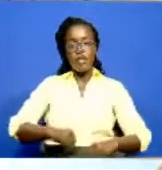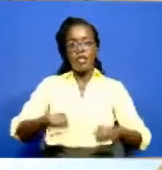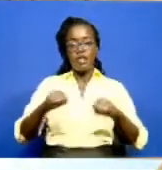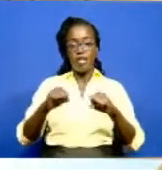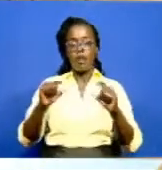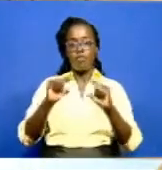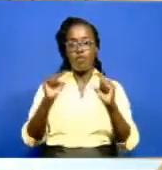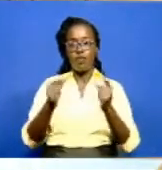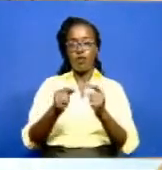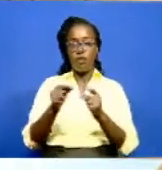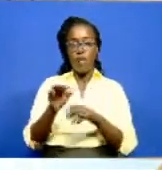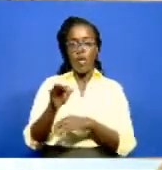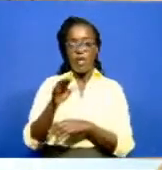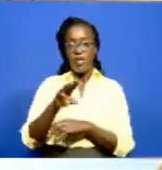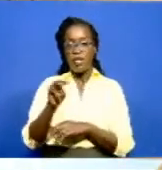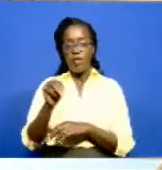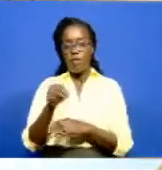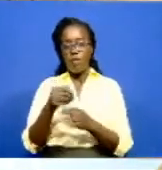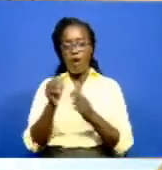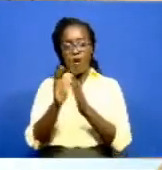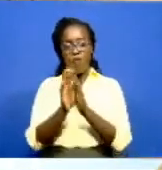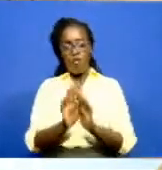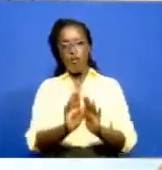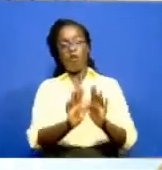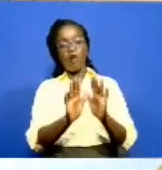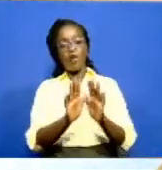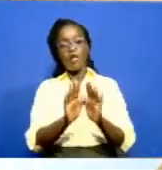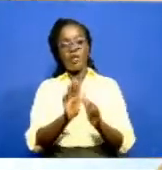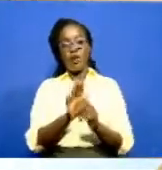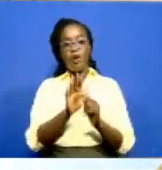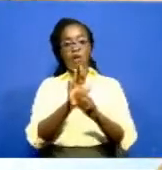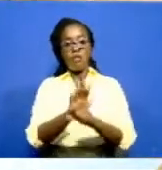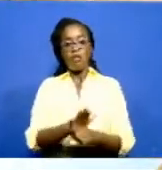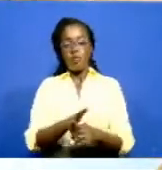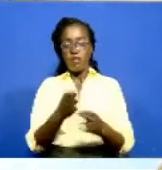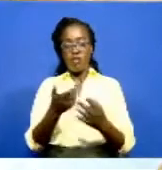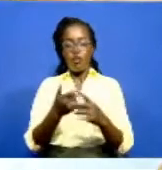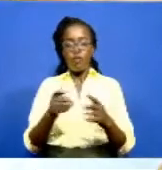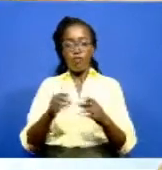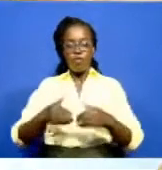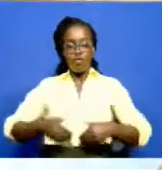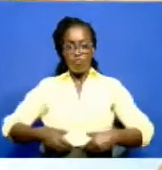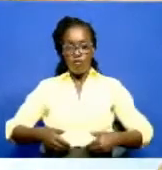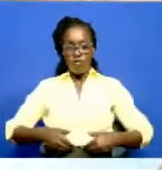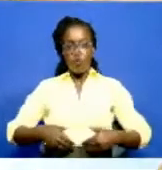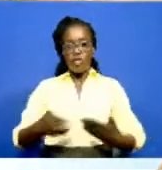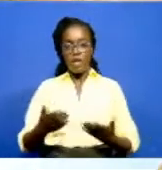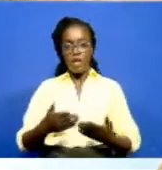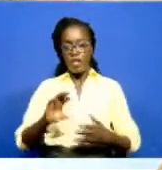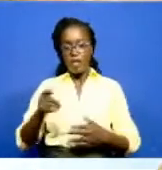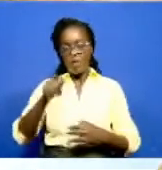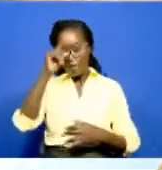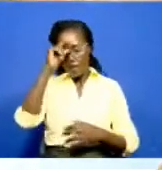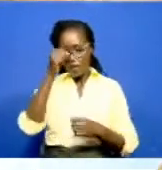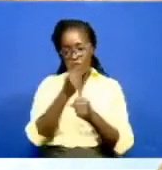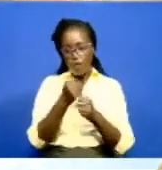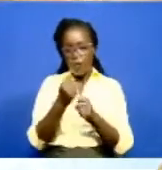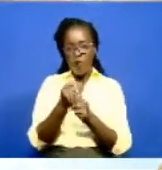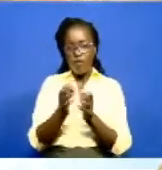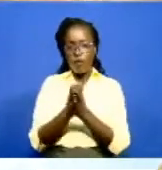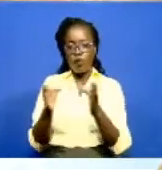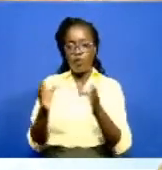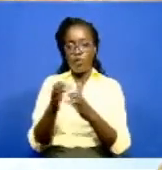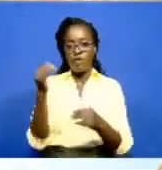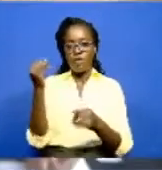urged teenagers to avoid peer pressure and appealed to the county government to work with like-minded organizations to end